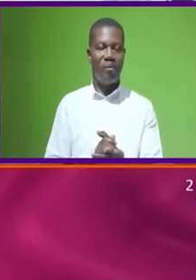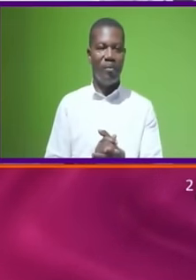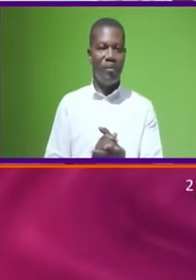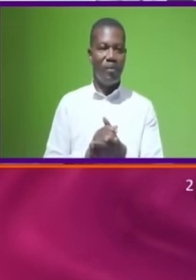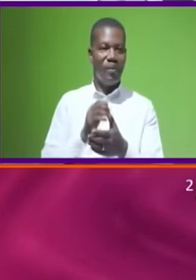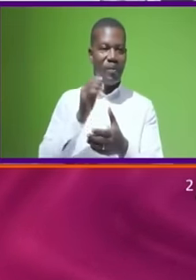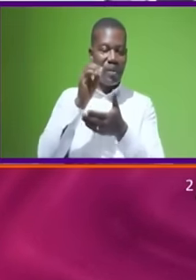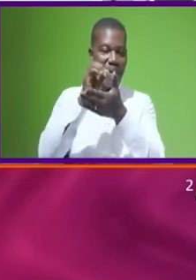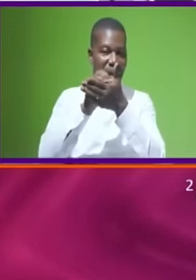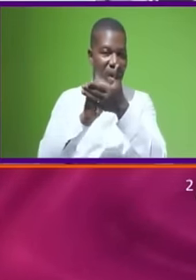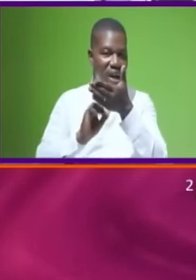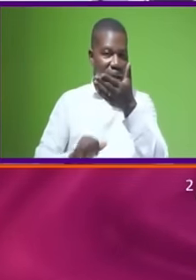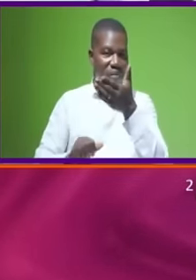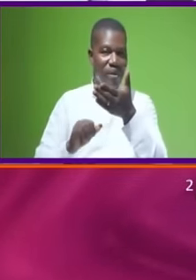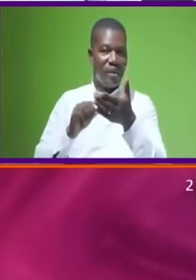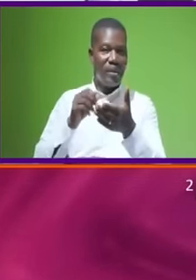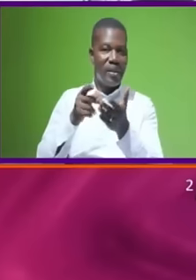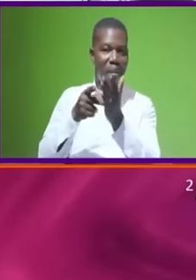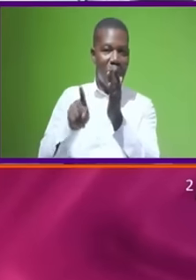price.